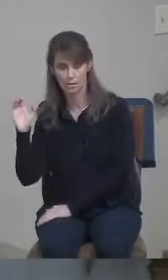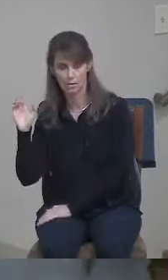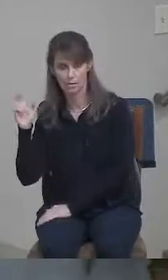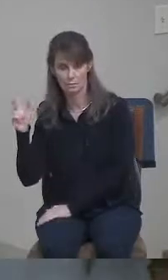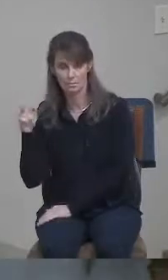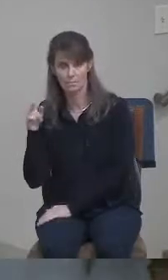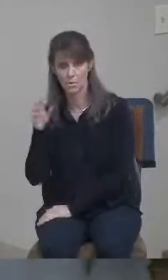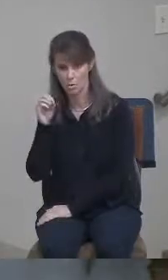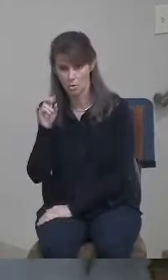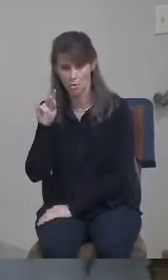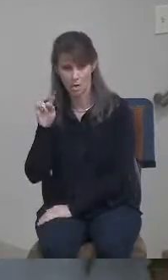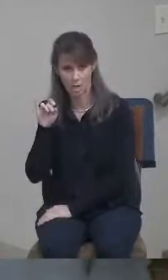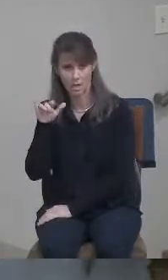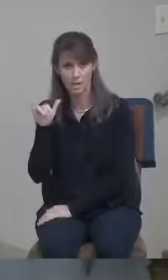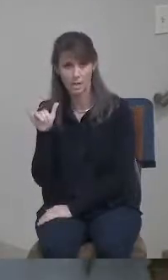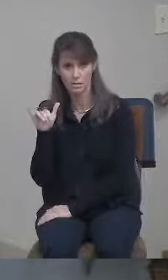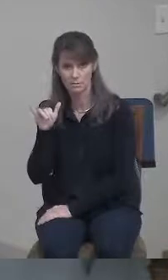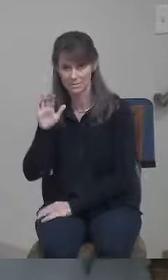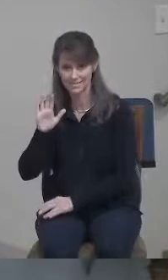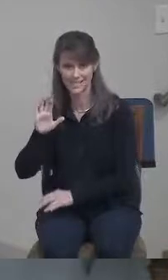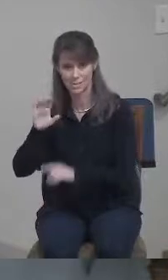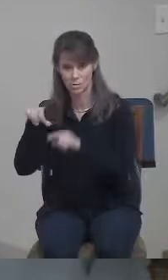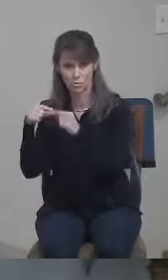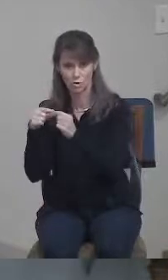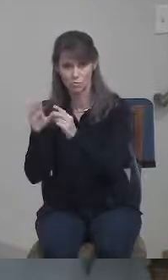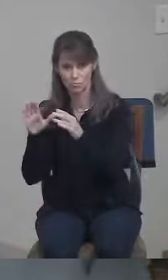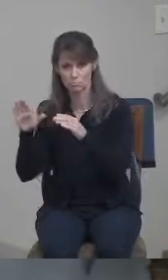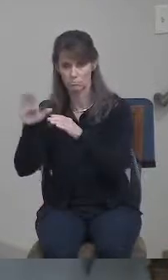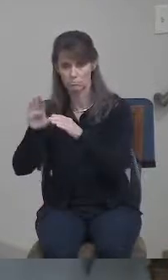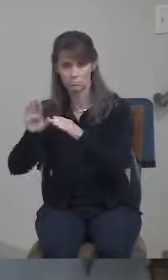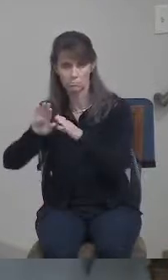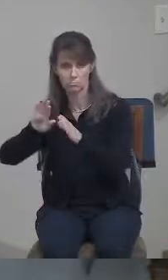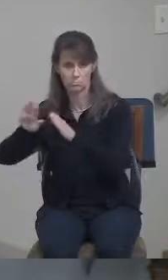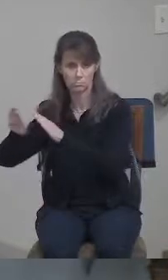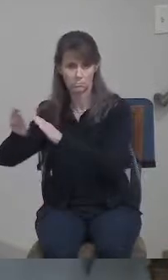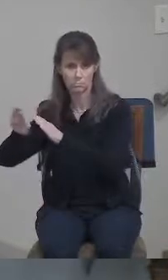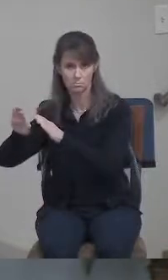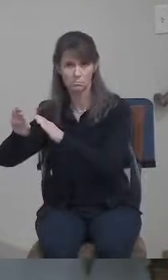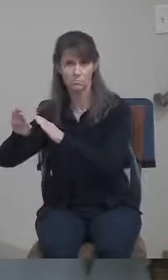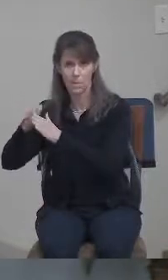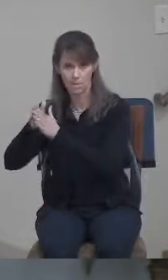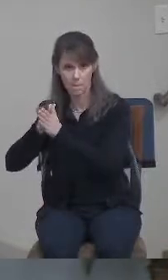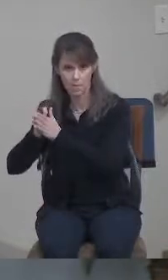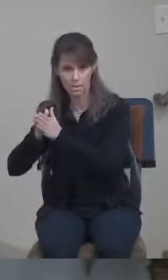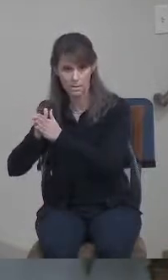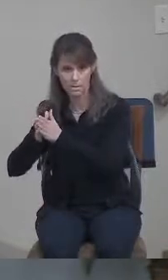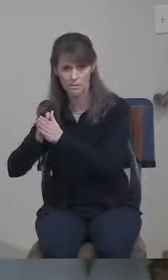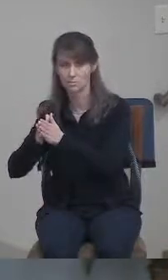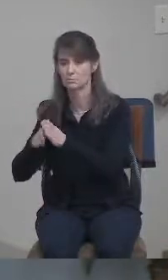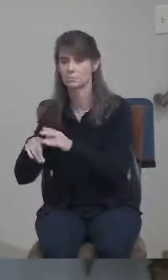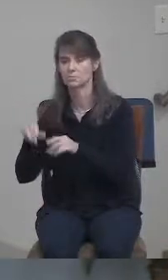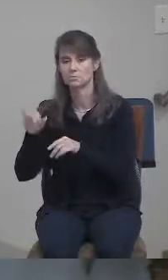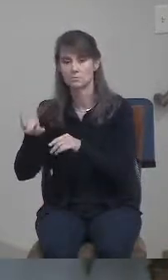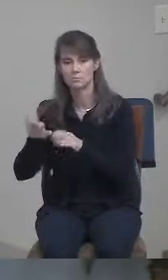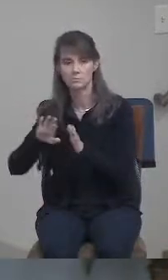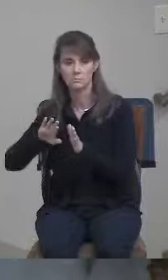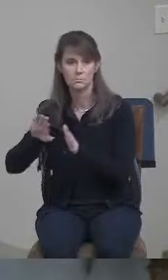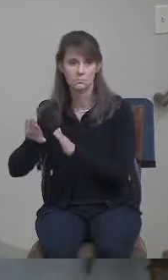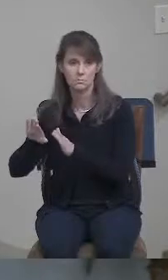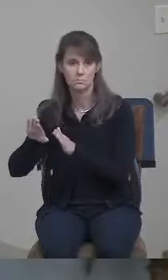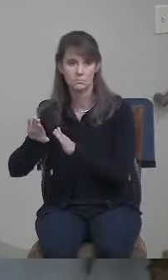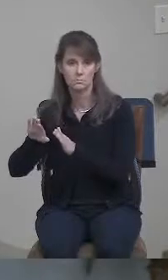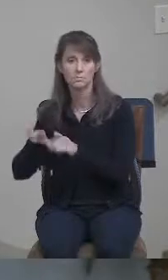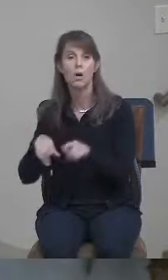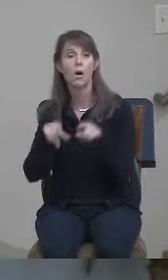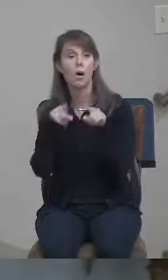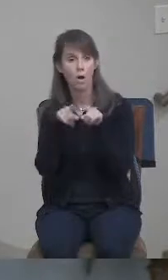and the people who worked with him worked in North Carolina and Virginia mostly. It was